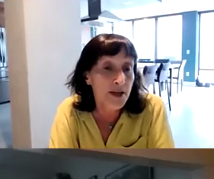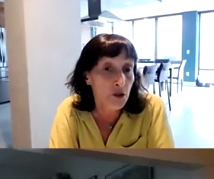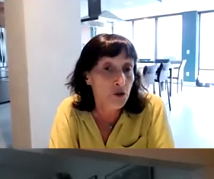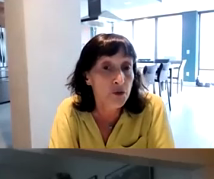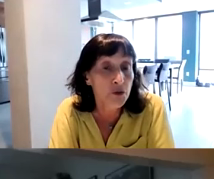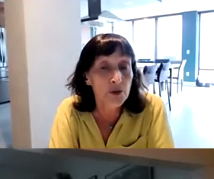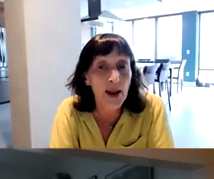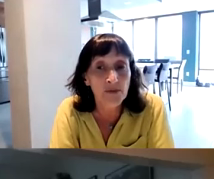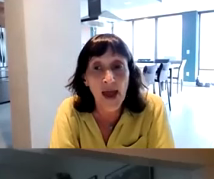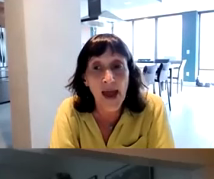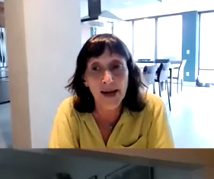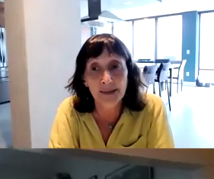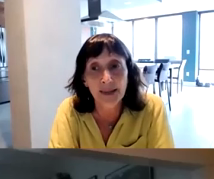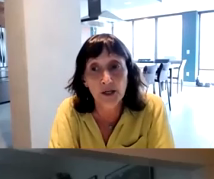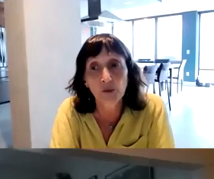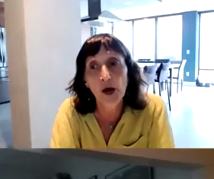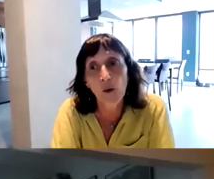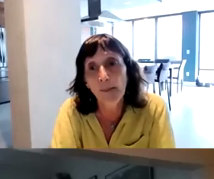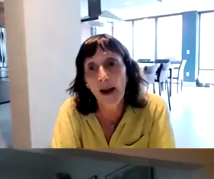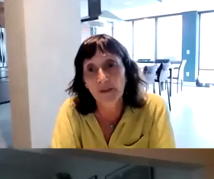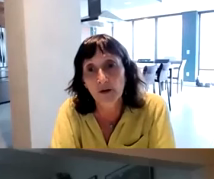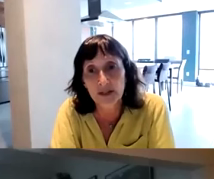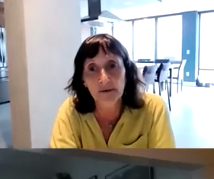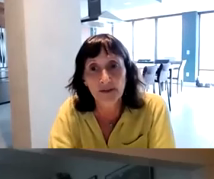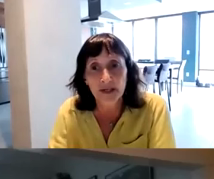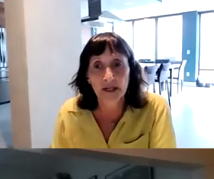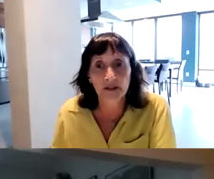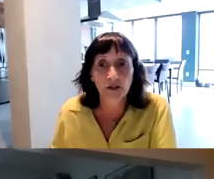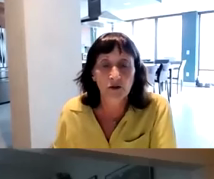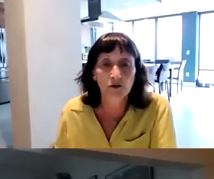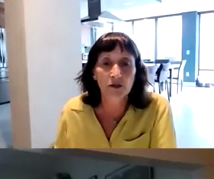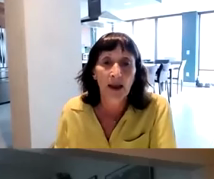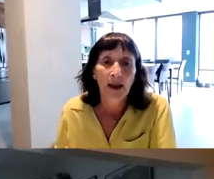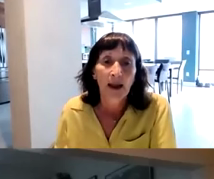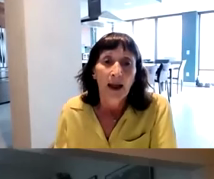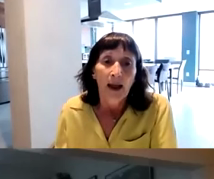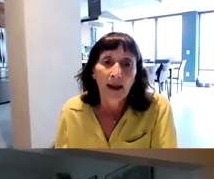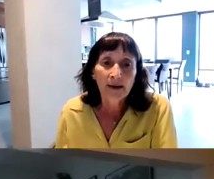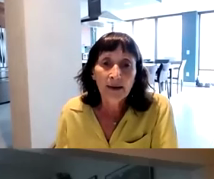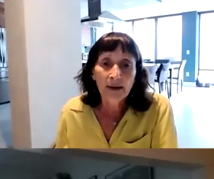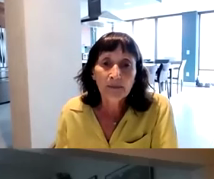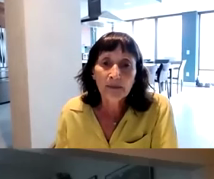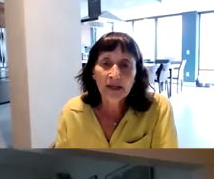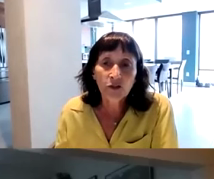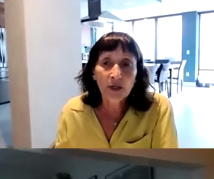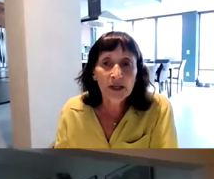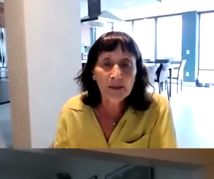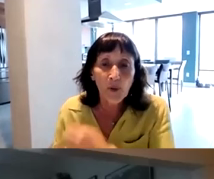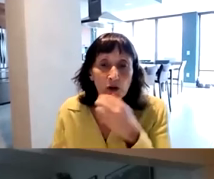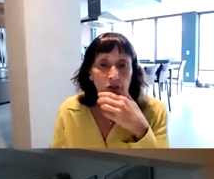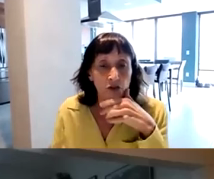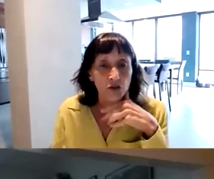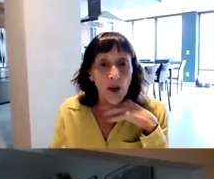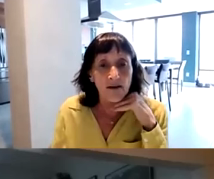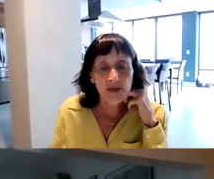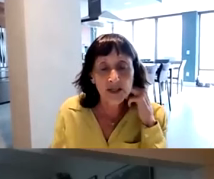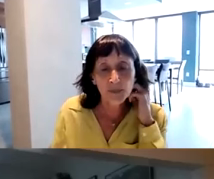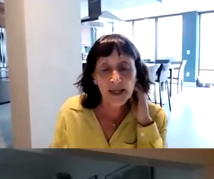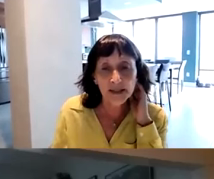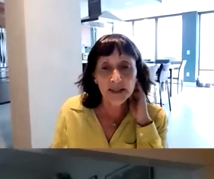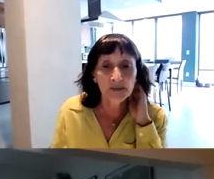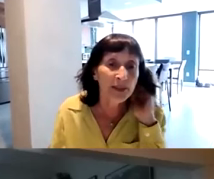How would they cue you about that and let you know about those safety concerns? And it's really important to